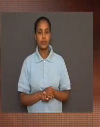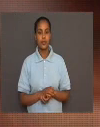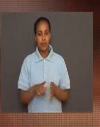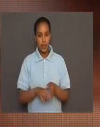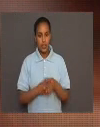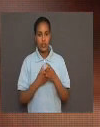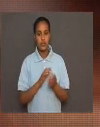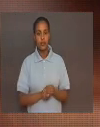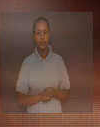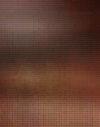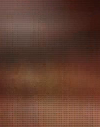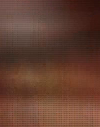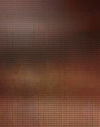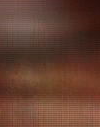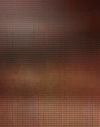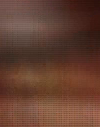Begin.